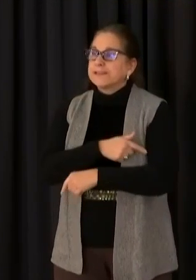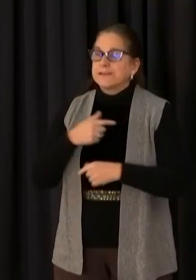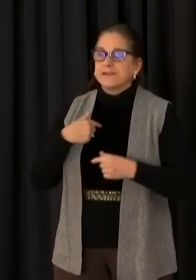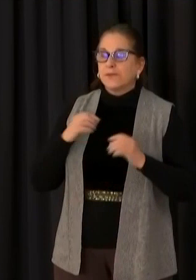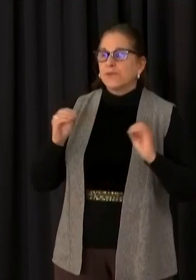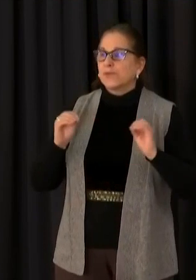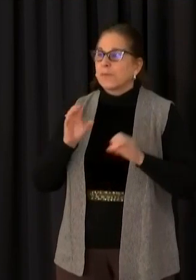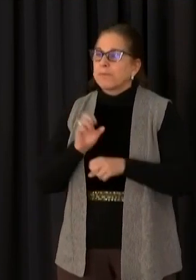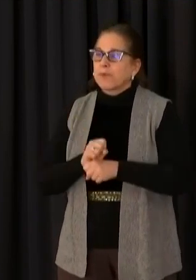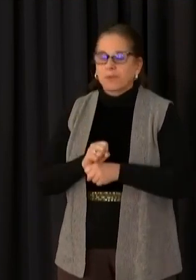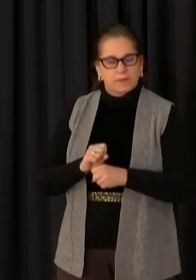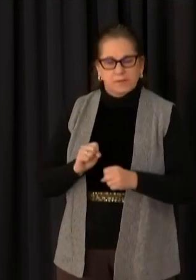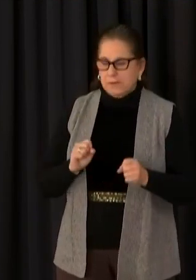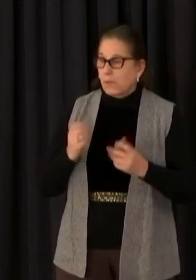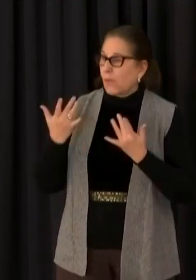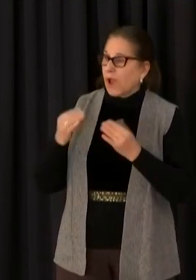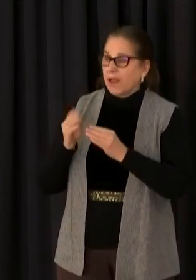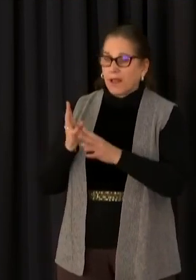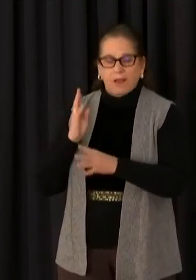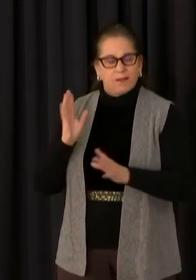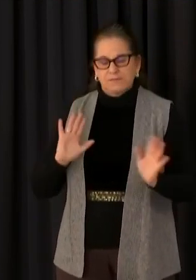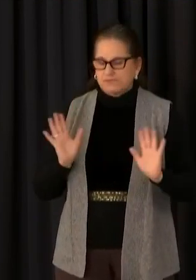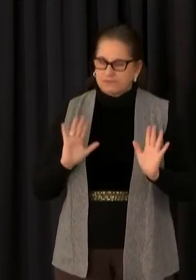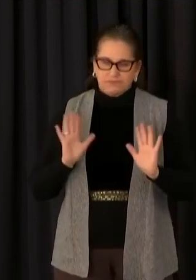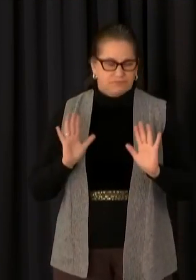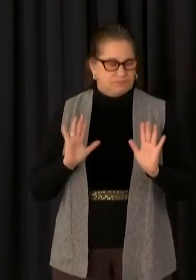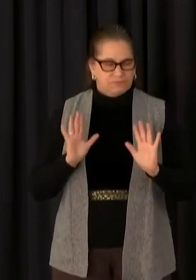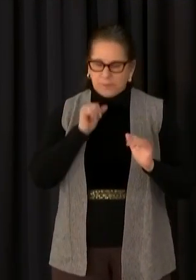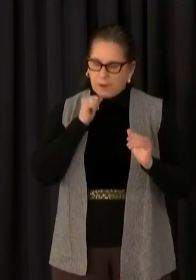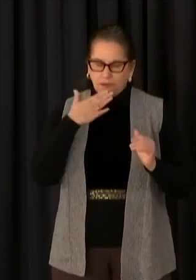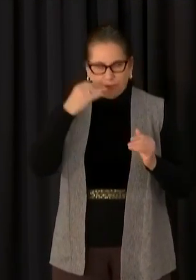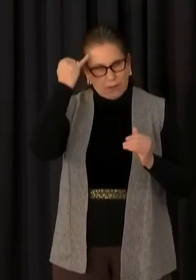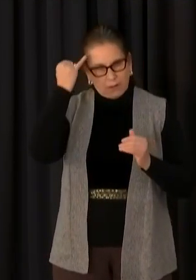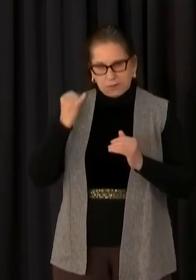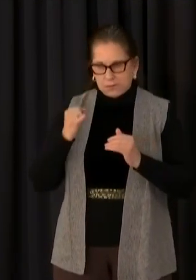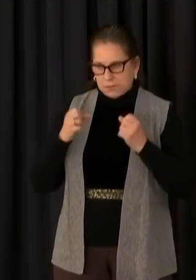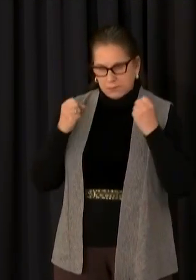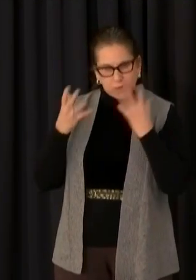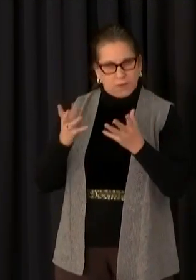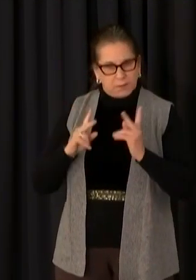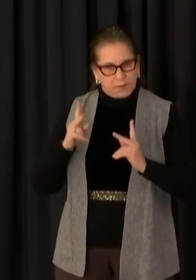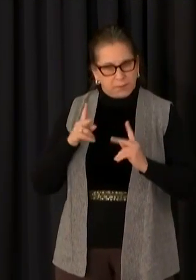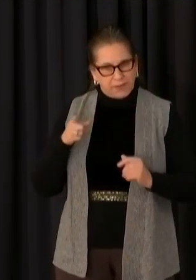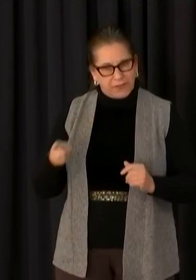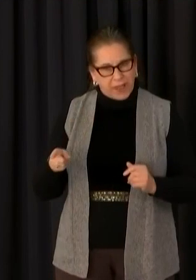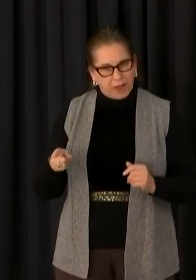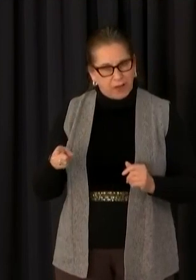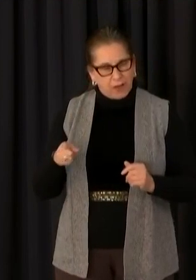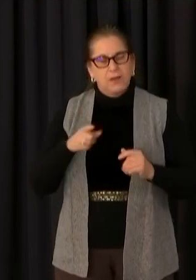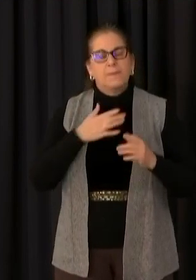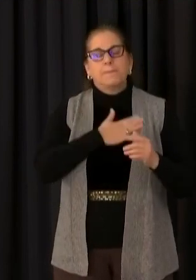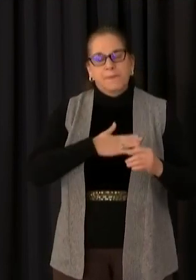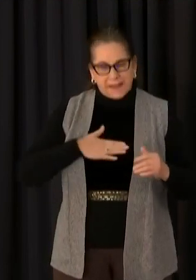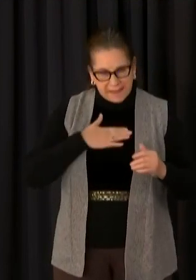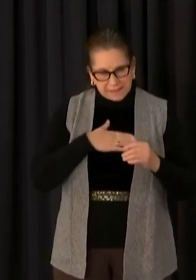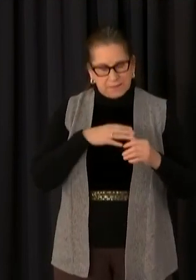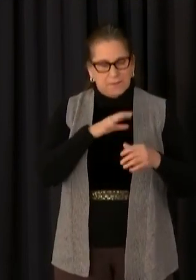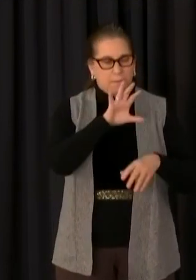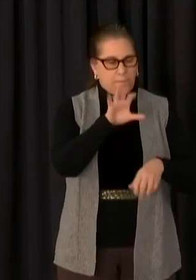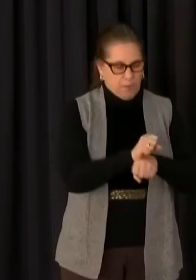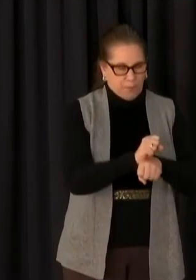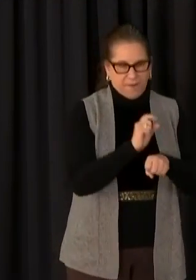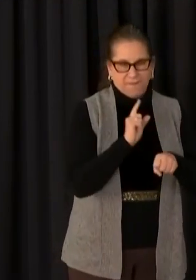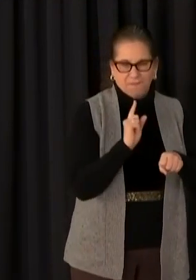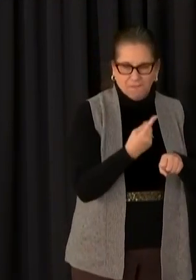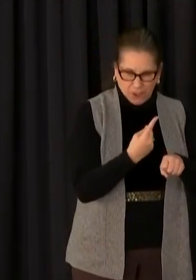Obviously, crowding is not good now, and it will not help you get an appointment. Instead, you should